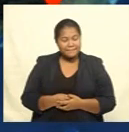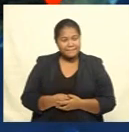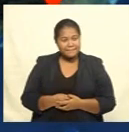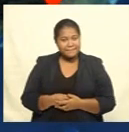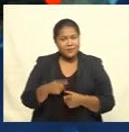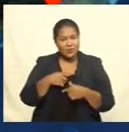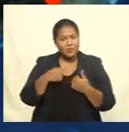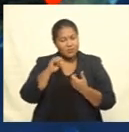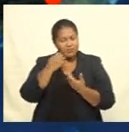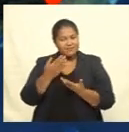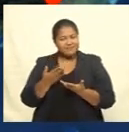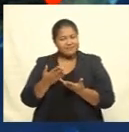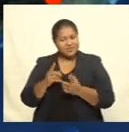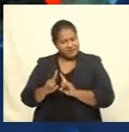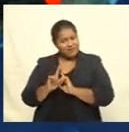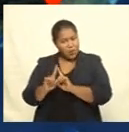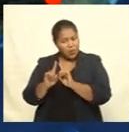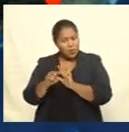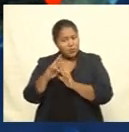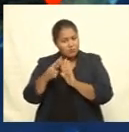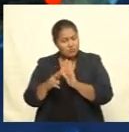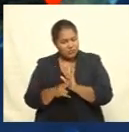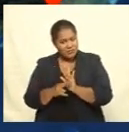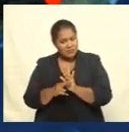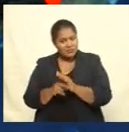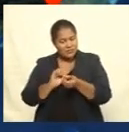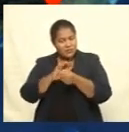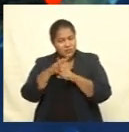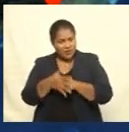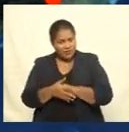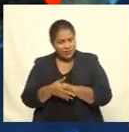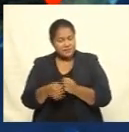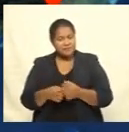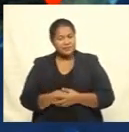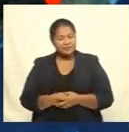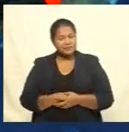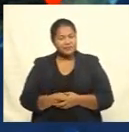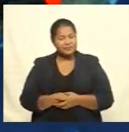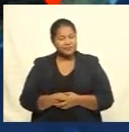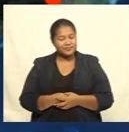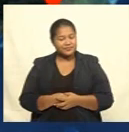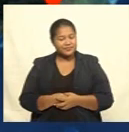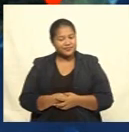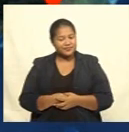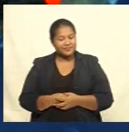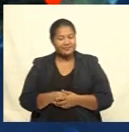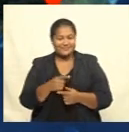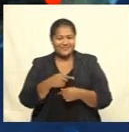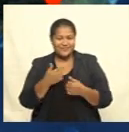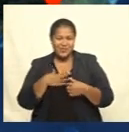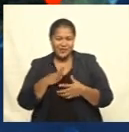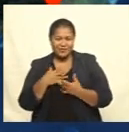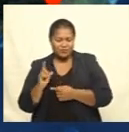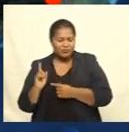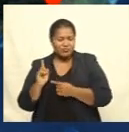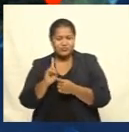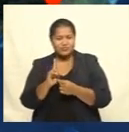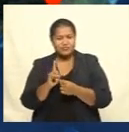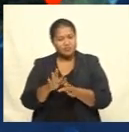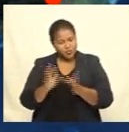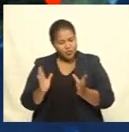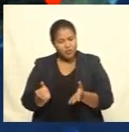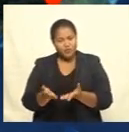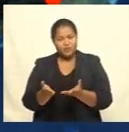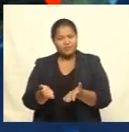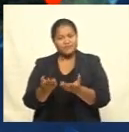adhering to all the regulations given. We would love to come back as a community of team to play